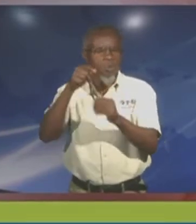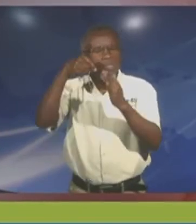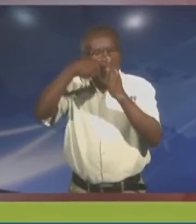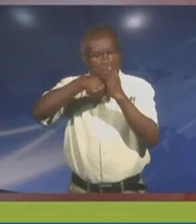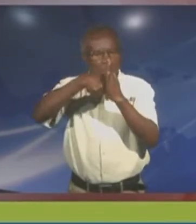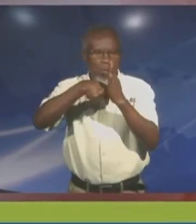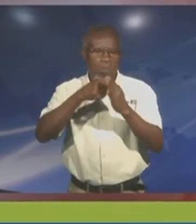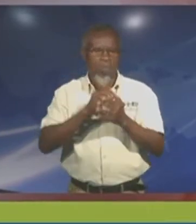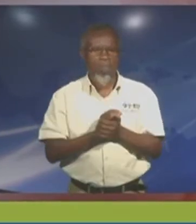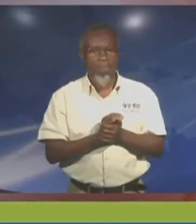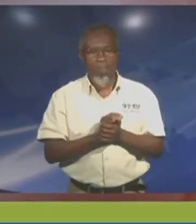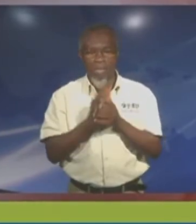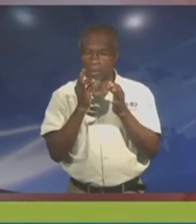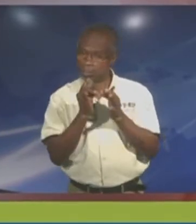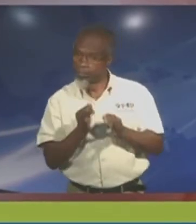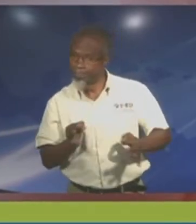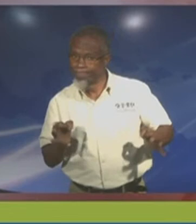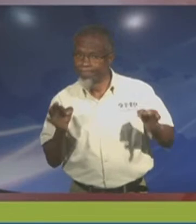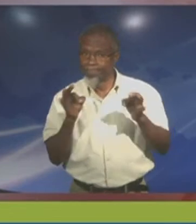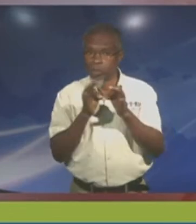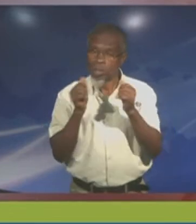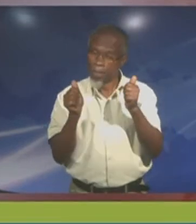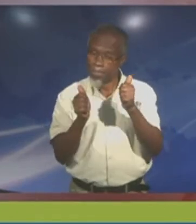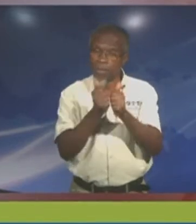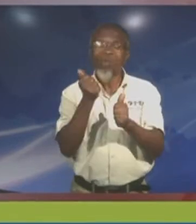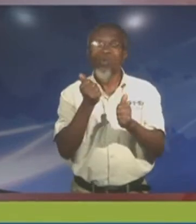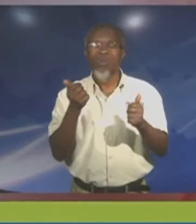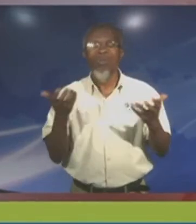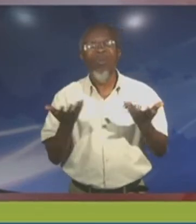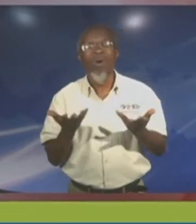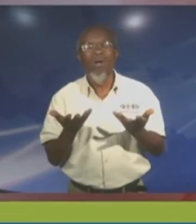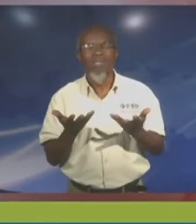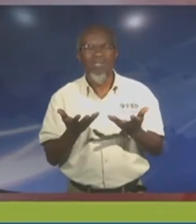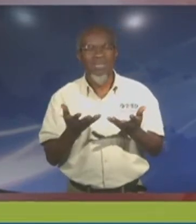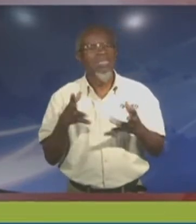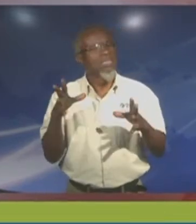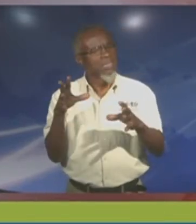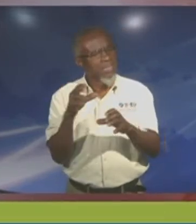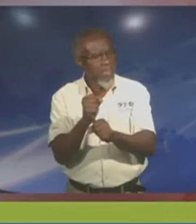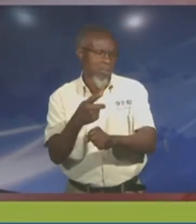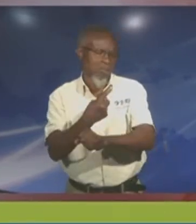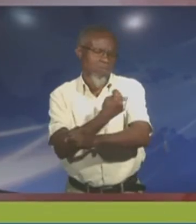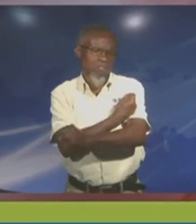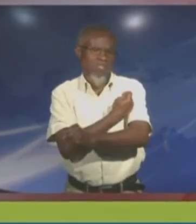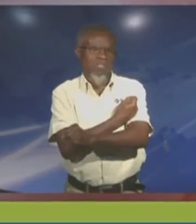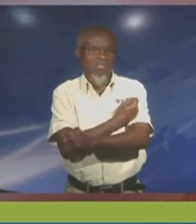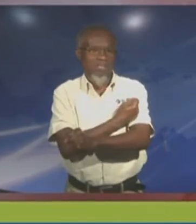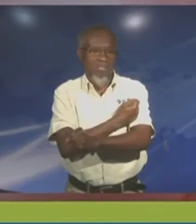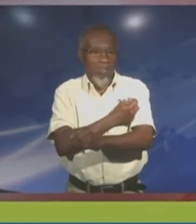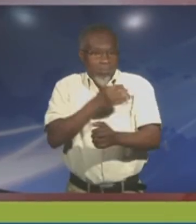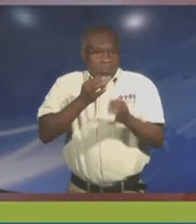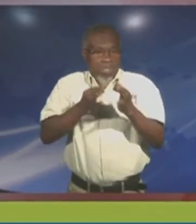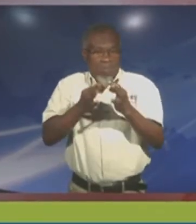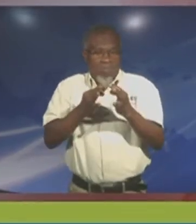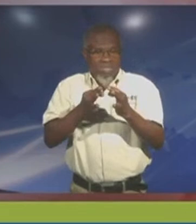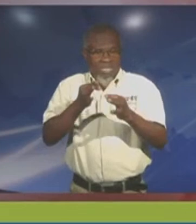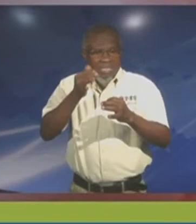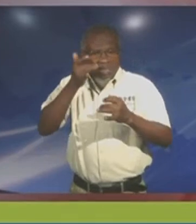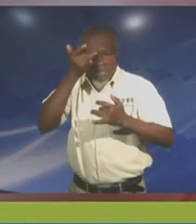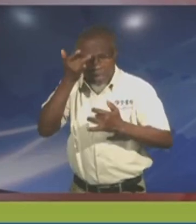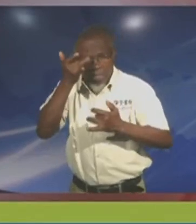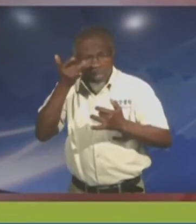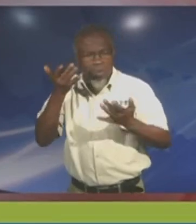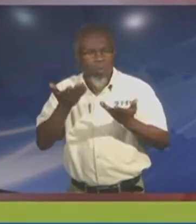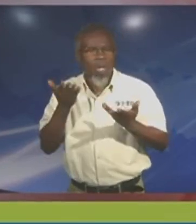importantly, getting a vaccination so that even if you do happen to contract illness, your illness is shorter, it is